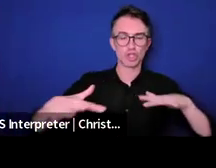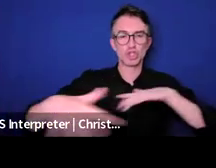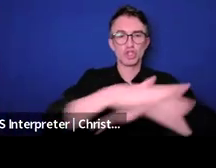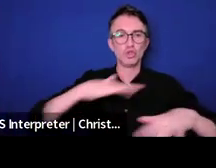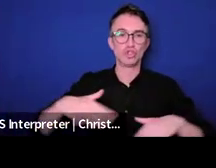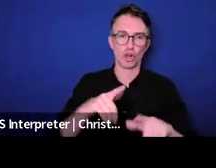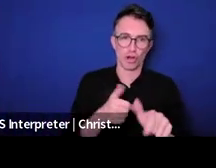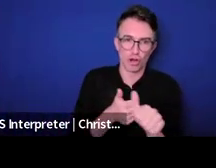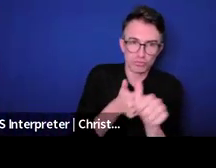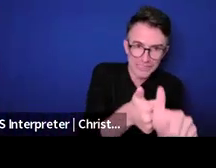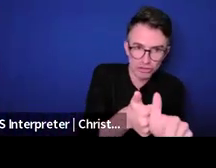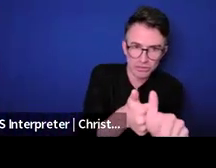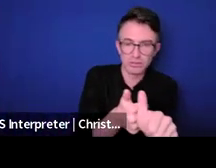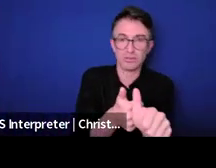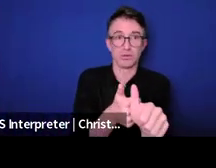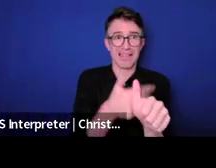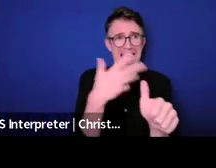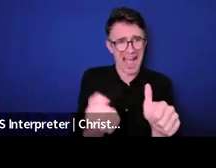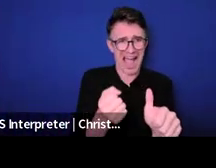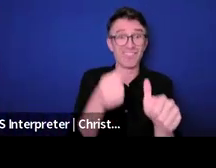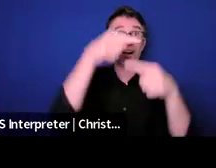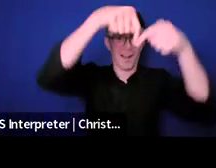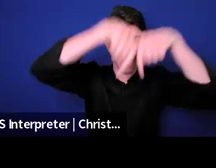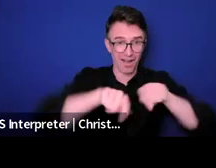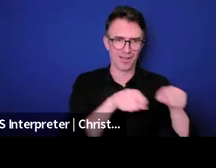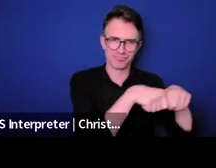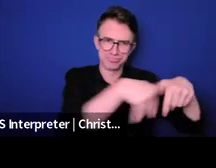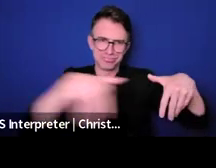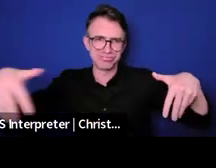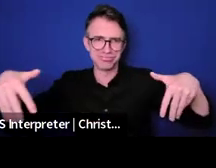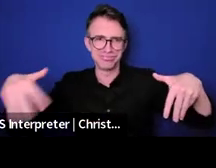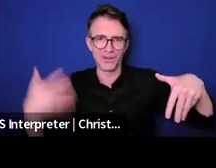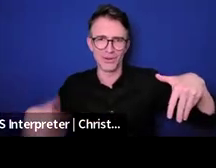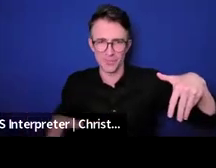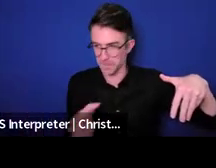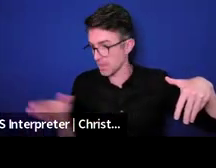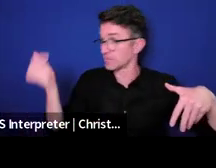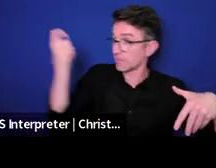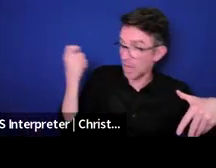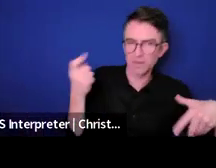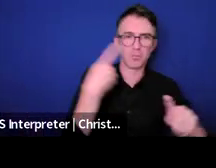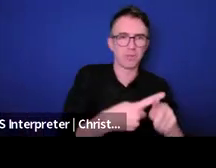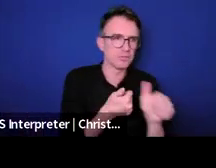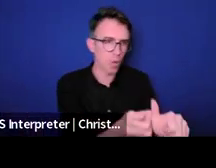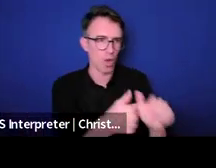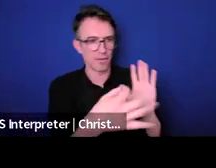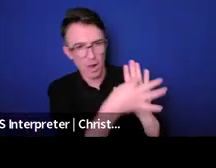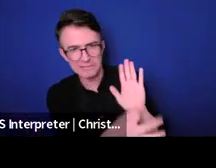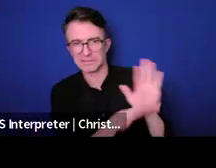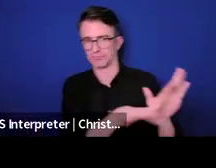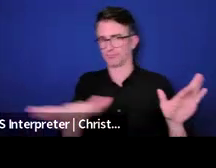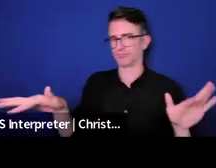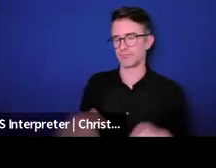features, of those 5 components that are most critical for a truly robust care and support system. And this is why we see such a